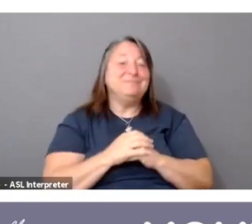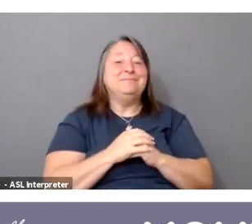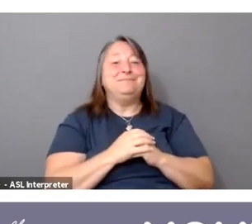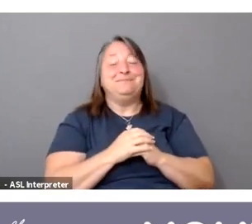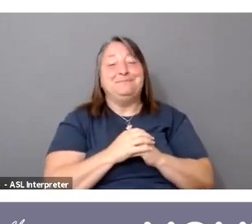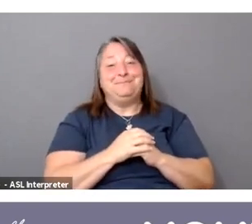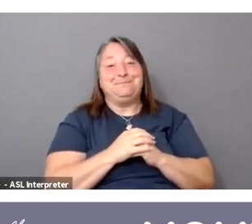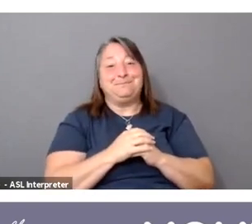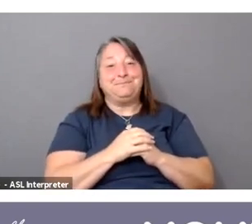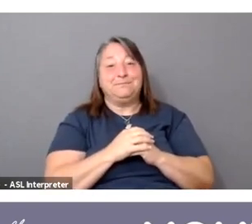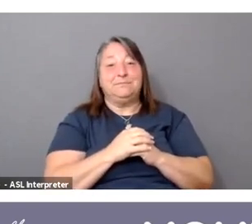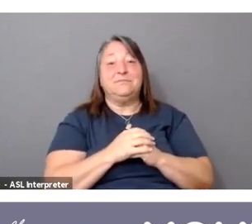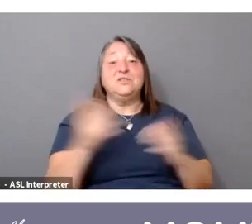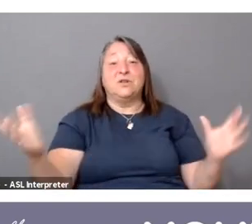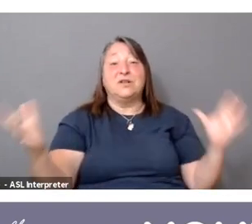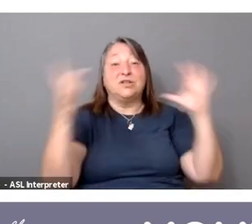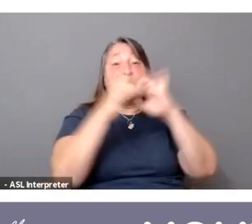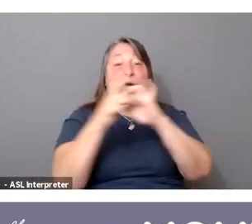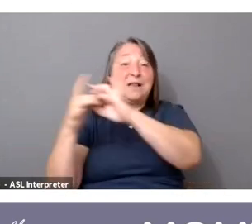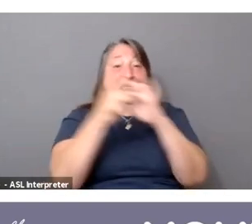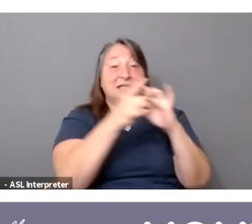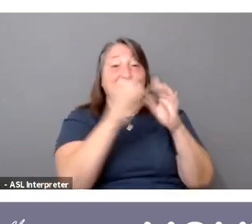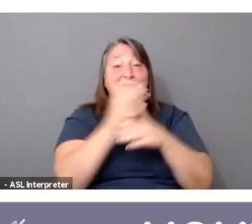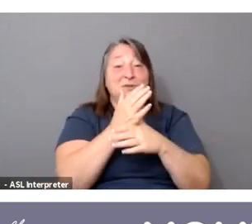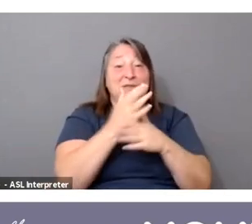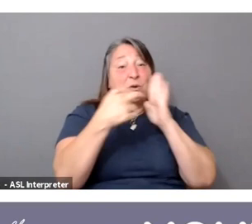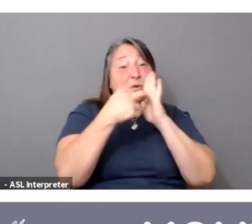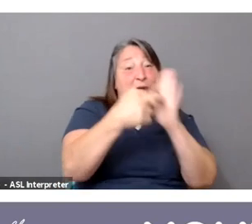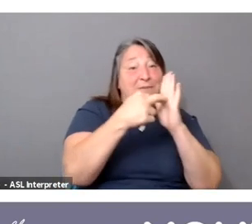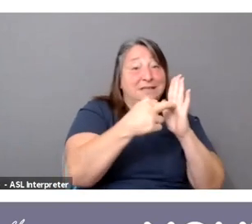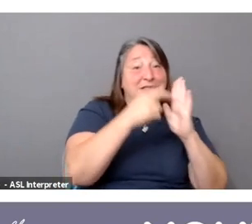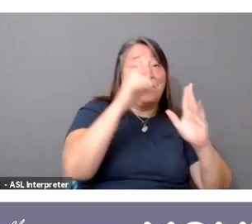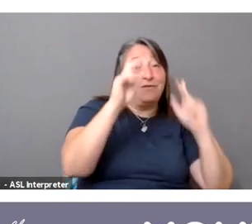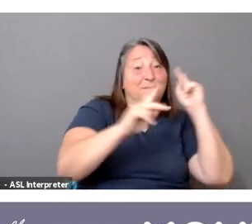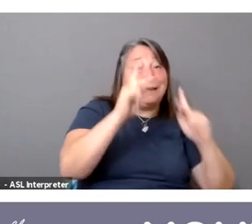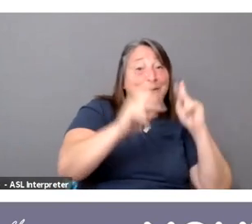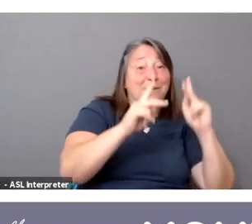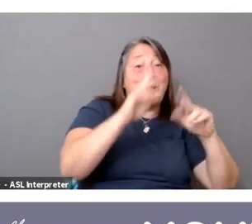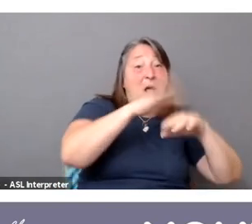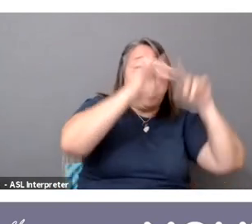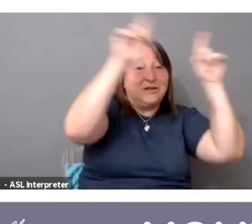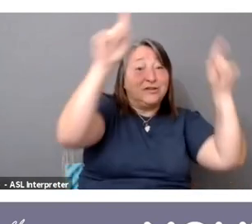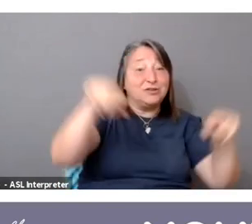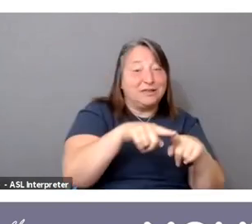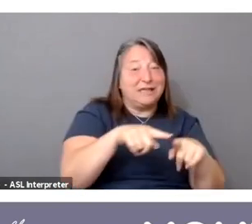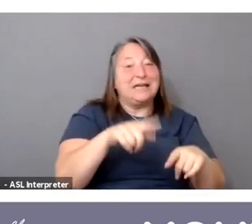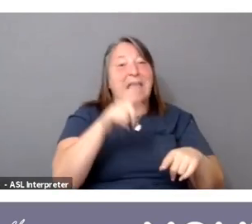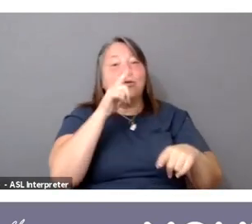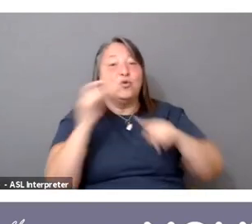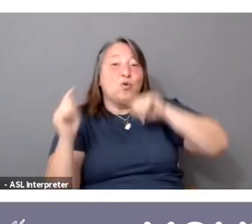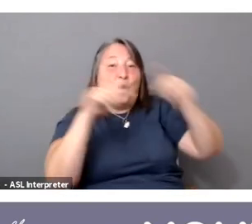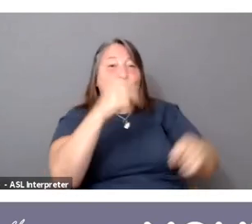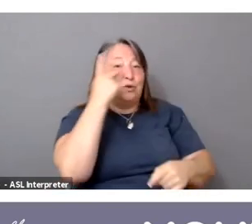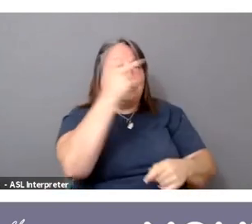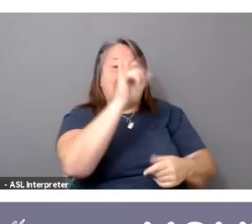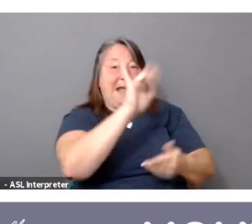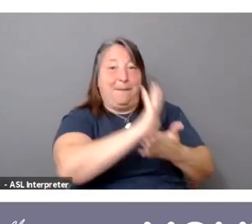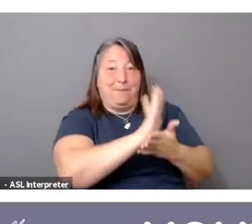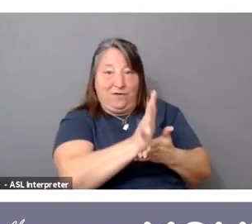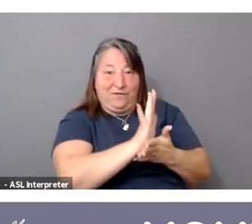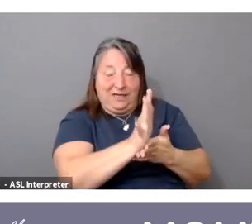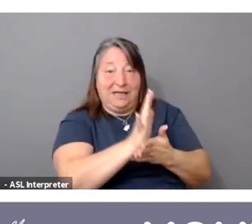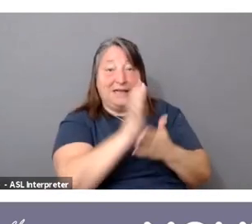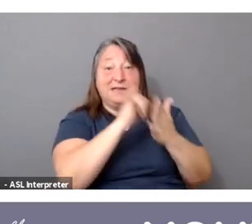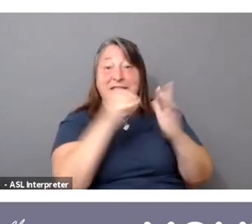there is a correlation between representations on the screen and their share of the total audience, right? And this is especially